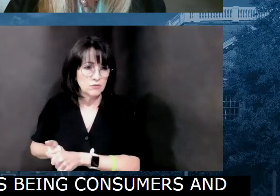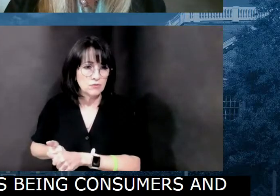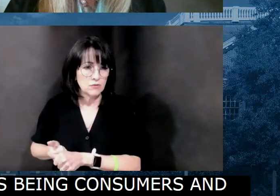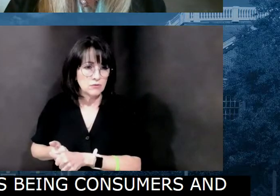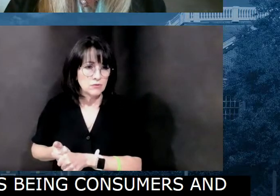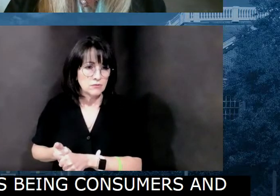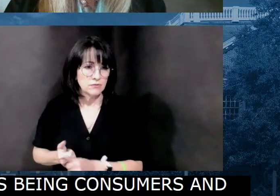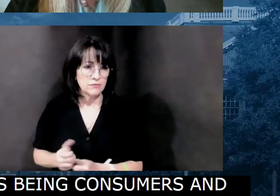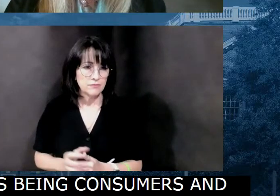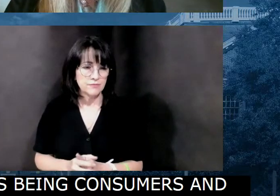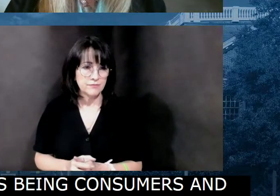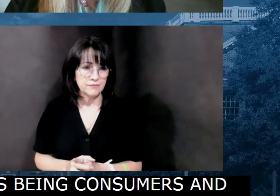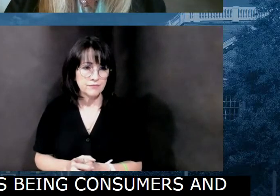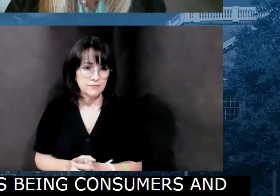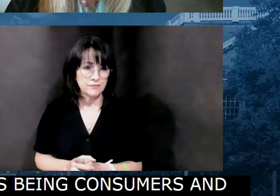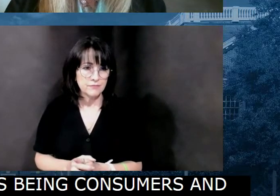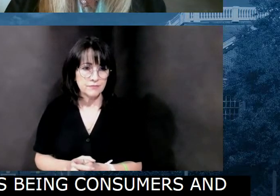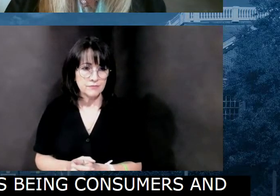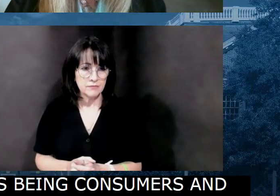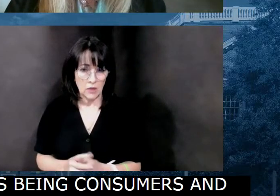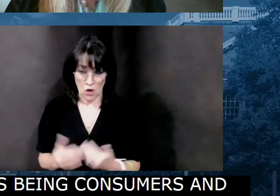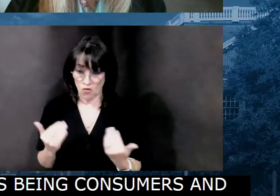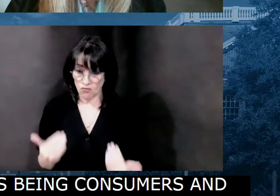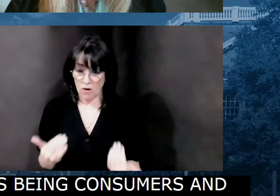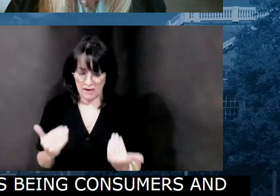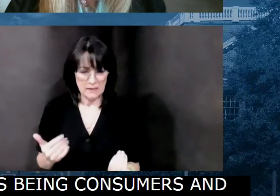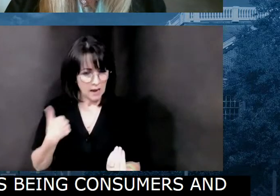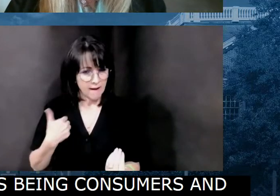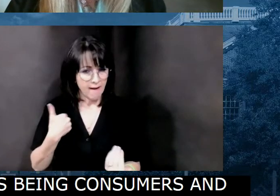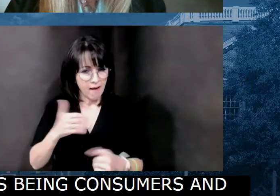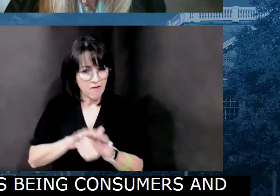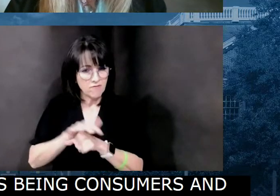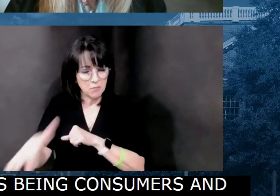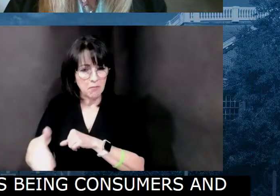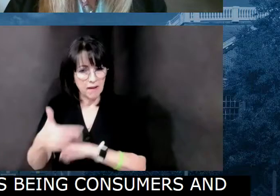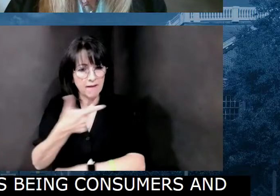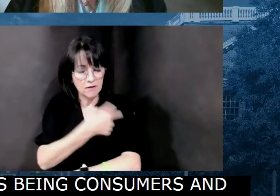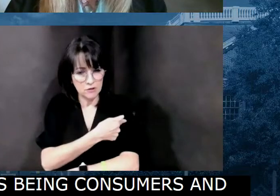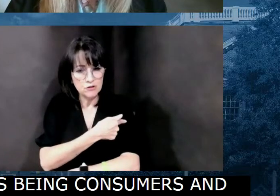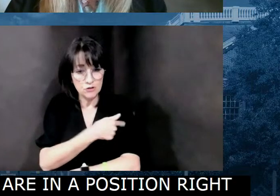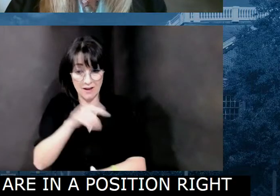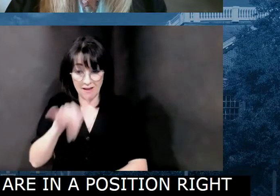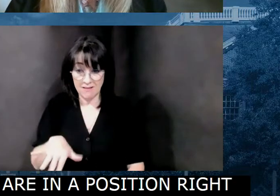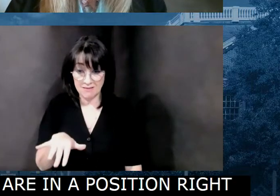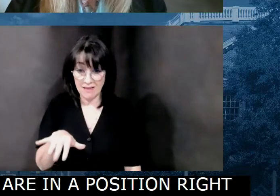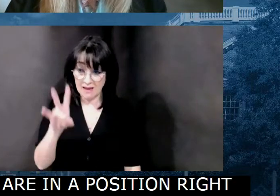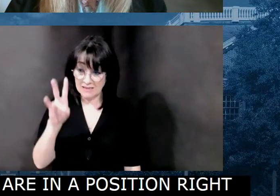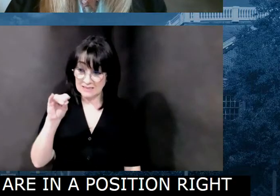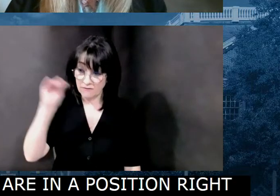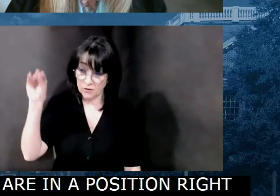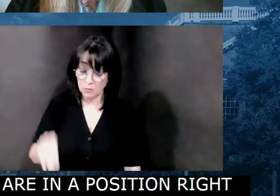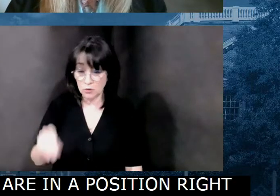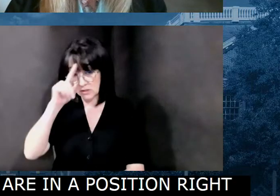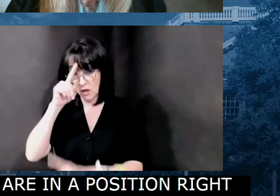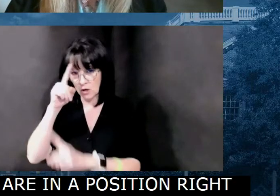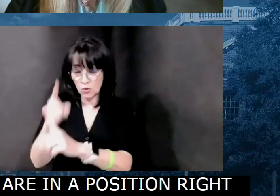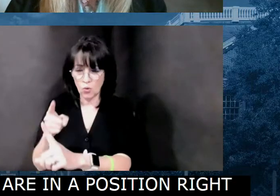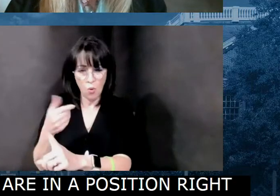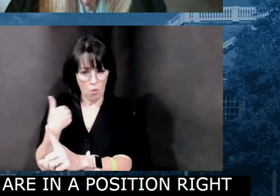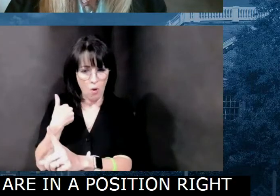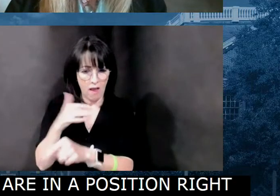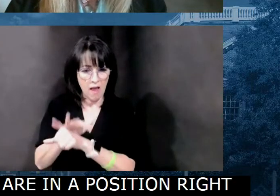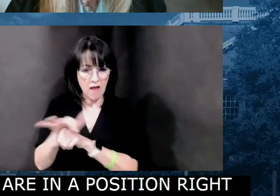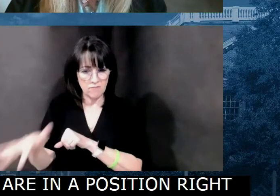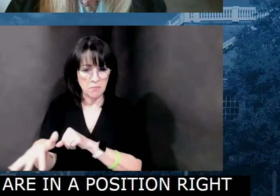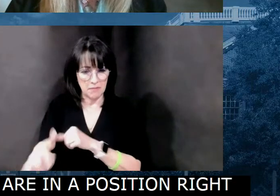we have more than enough in state now to get us through where we want to be to that 70% goal, but still looking to, exceed that as we